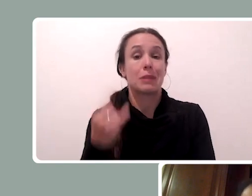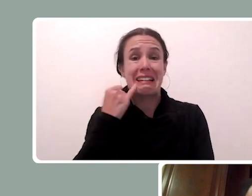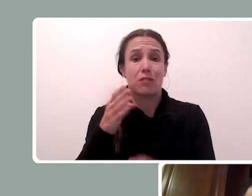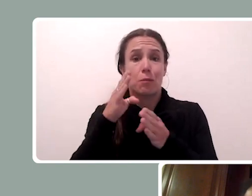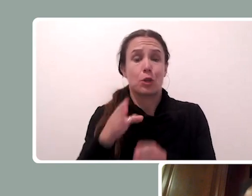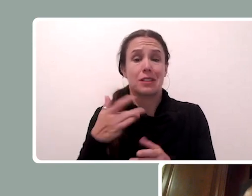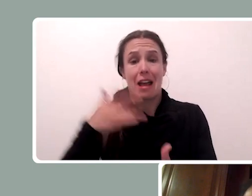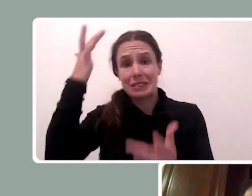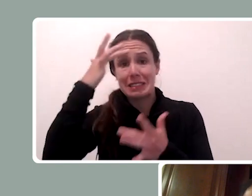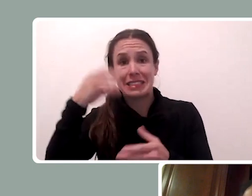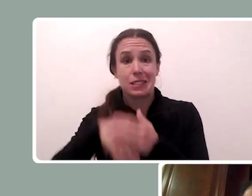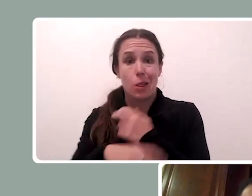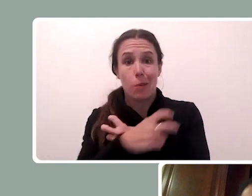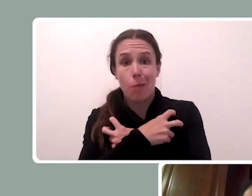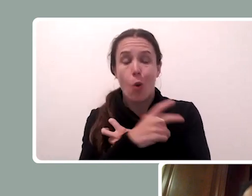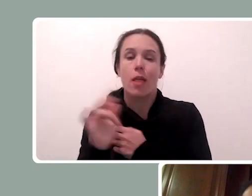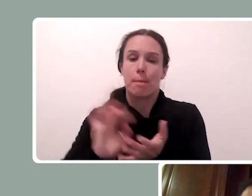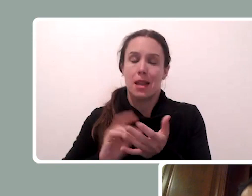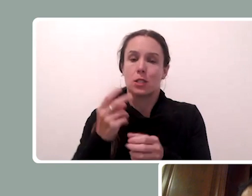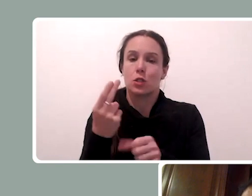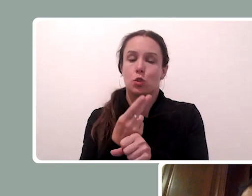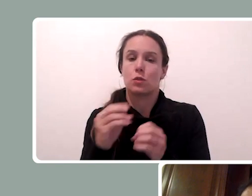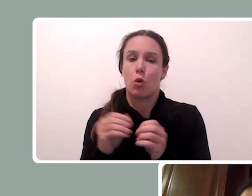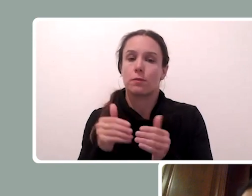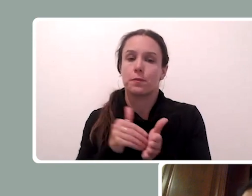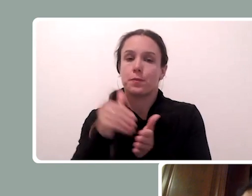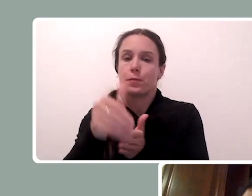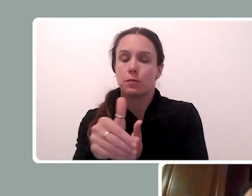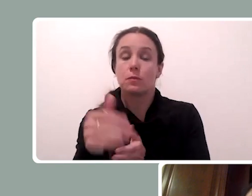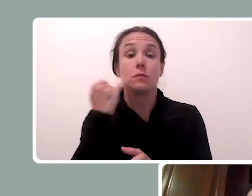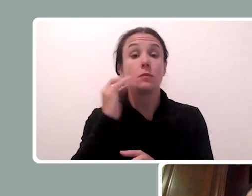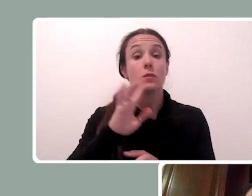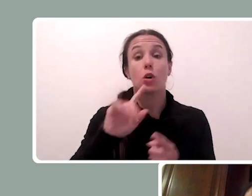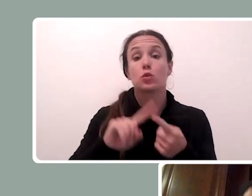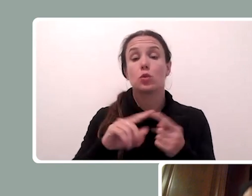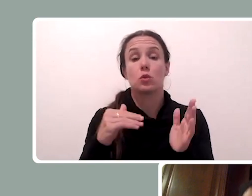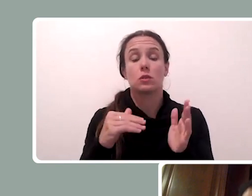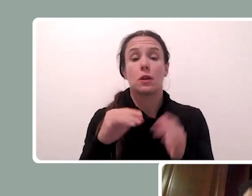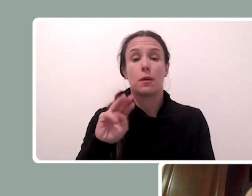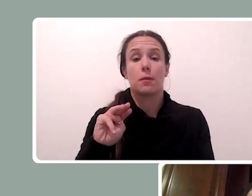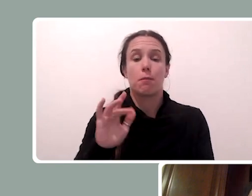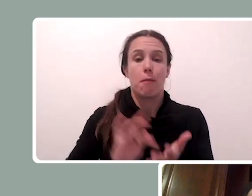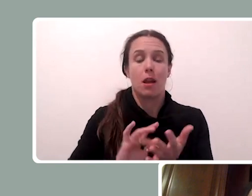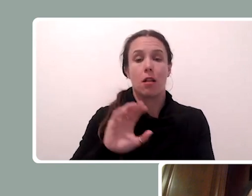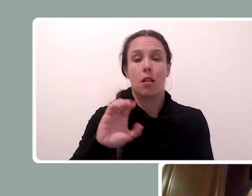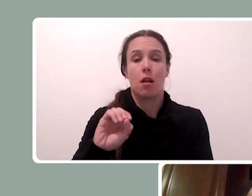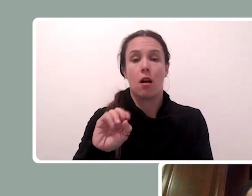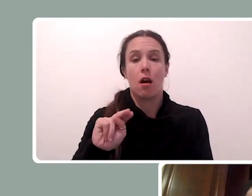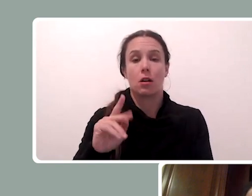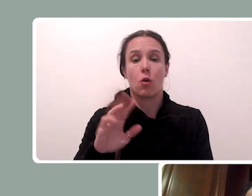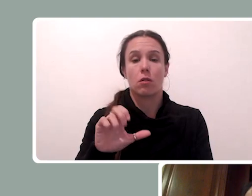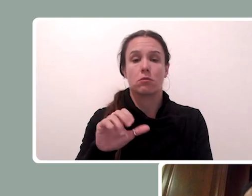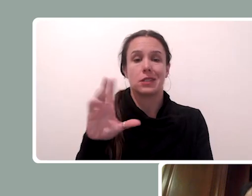is used more frequently. So I think, if you talk to a medical oncologist, we see ONJ